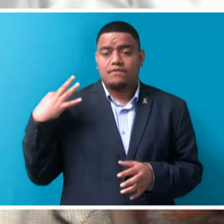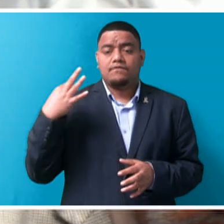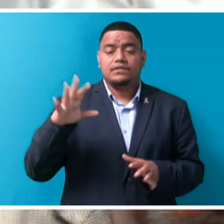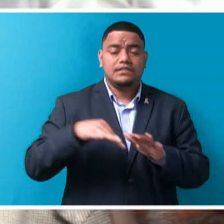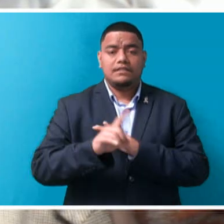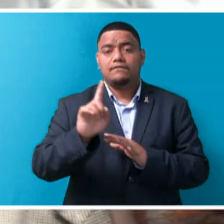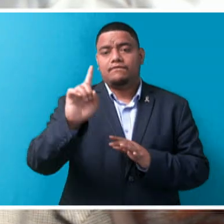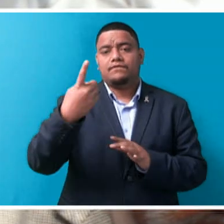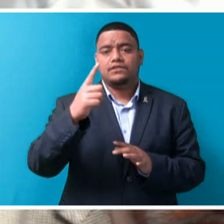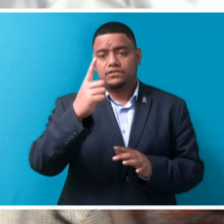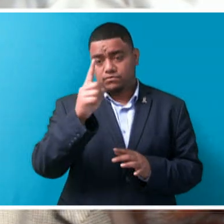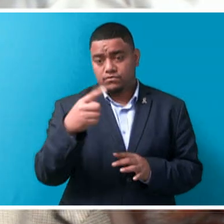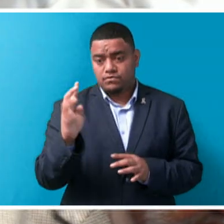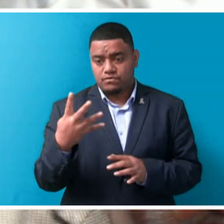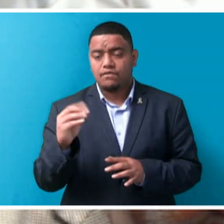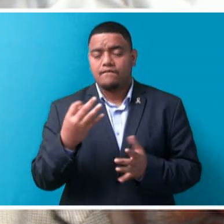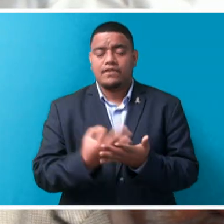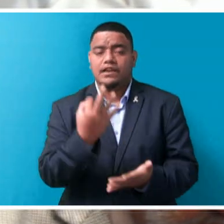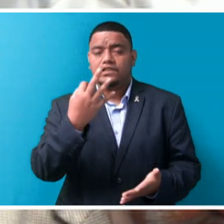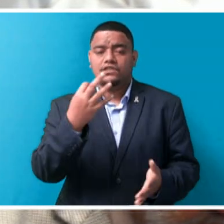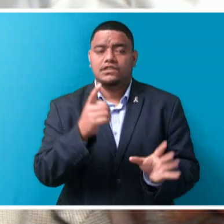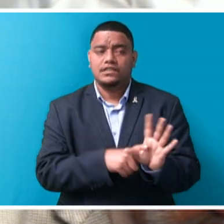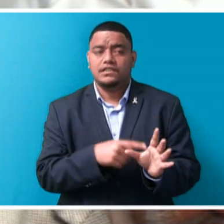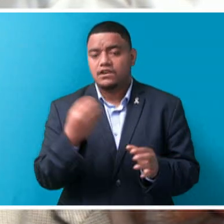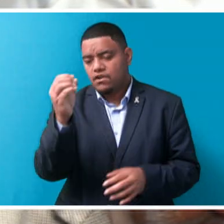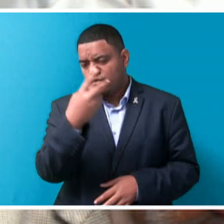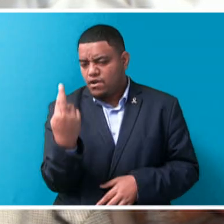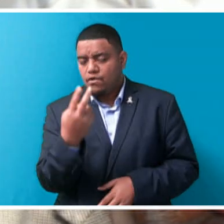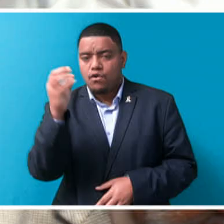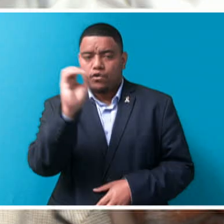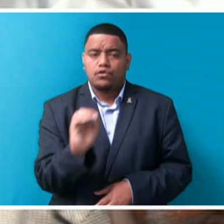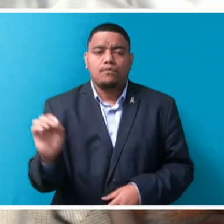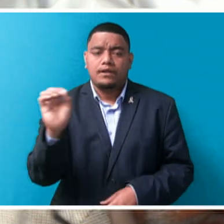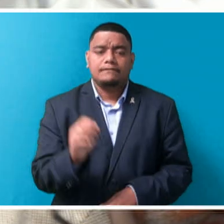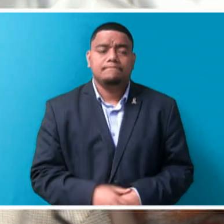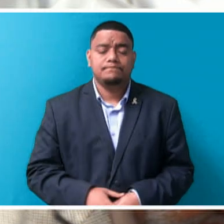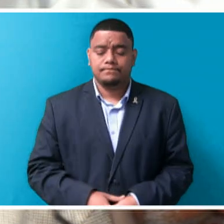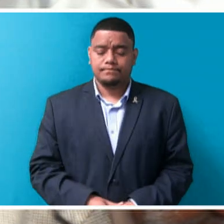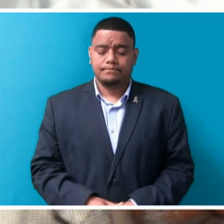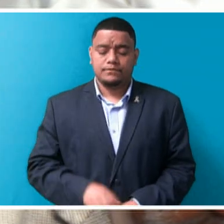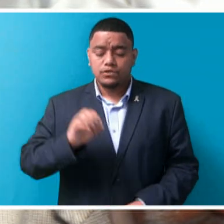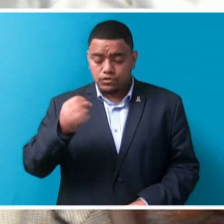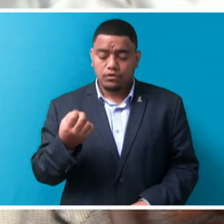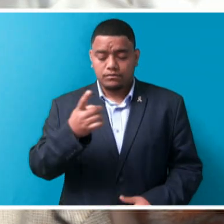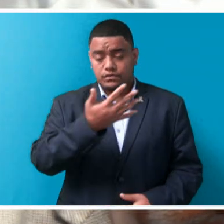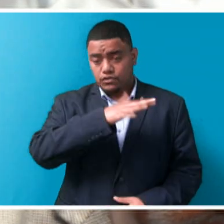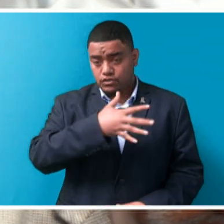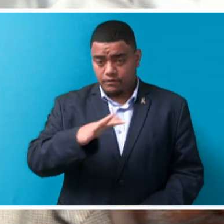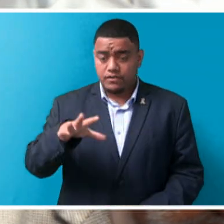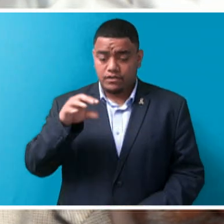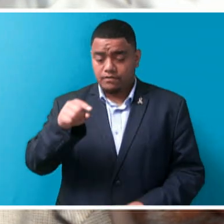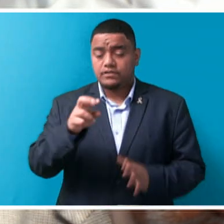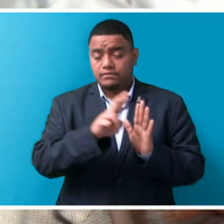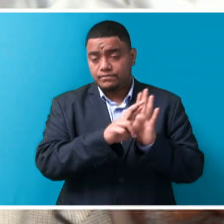first quarter of this financial year, around October. Mr. Speaker, so the drafting of these